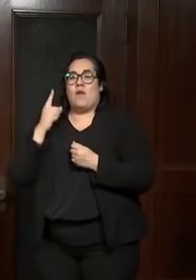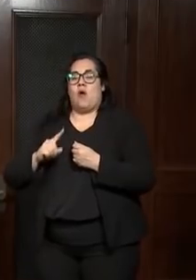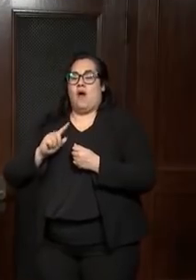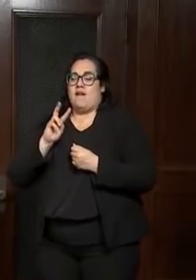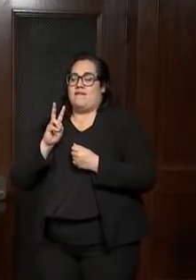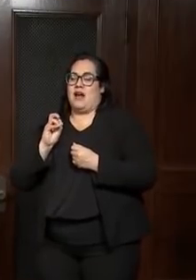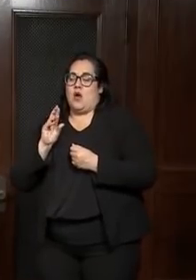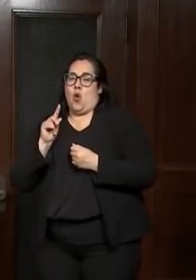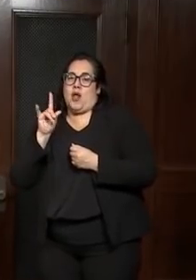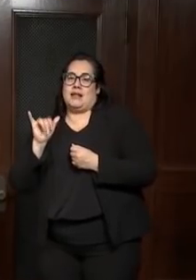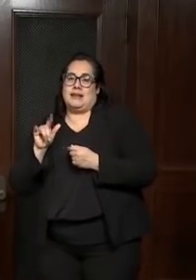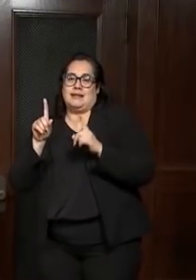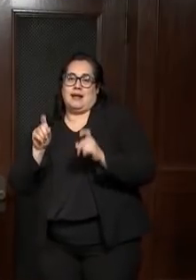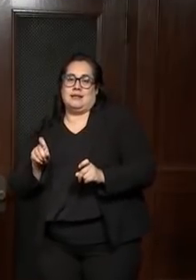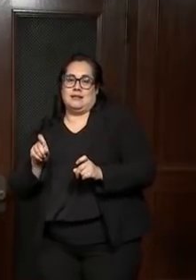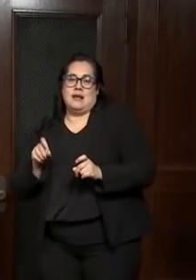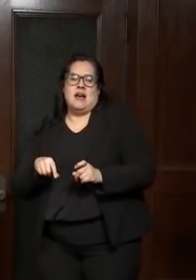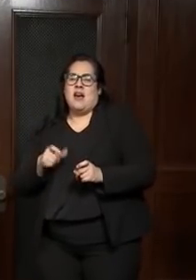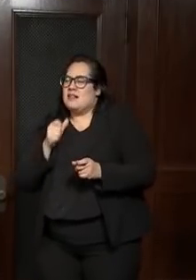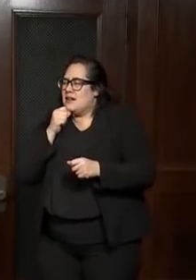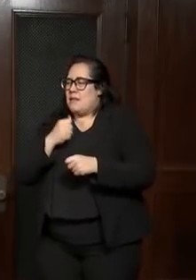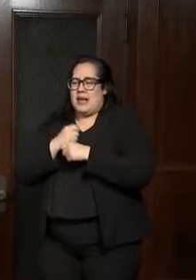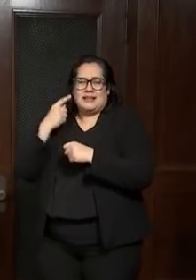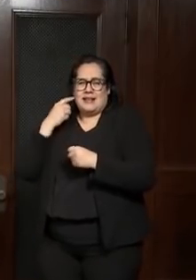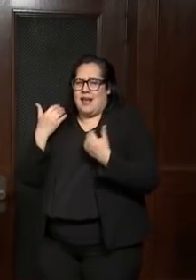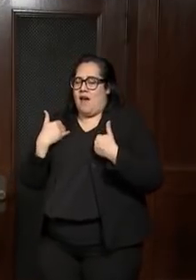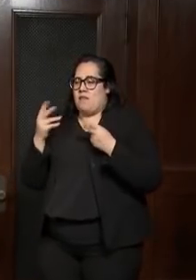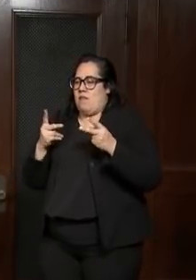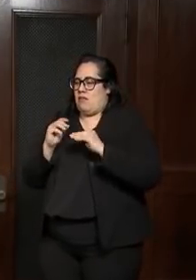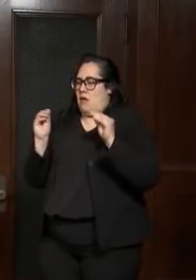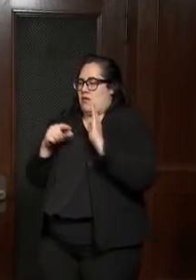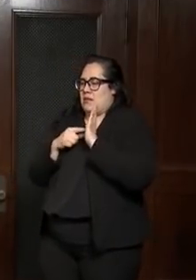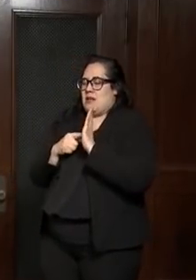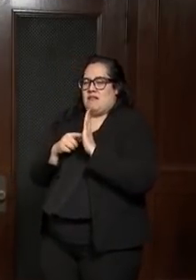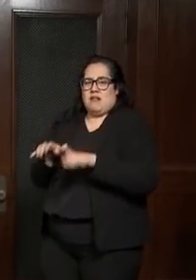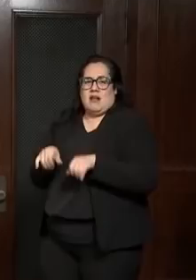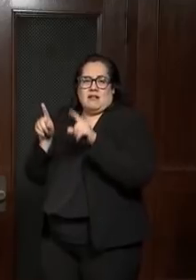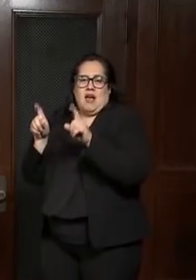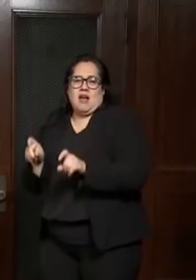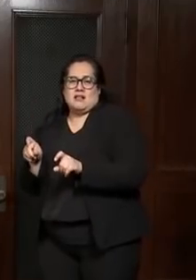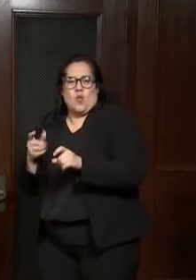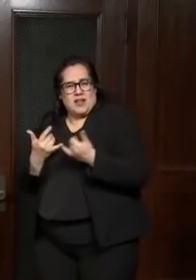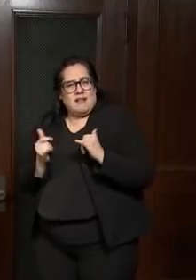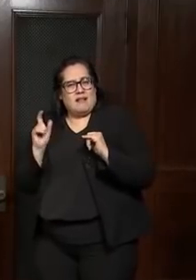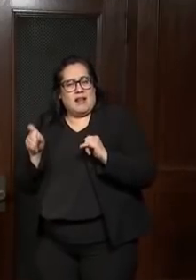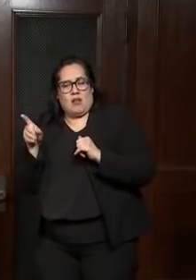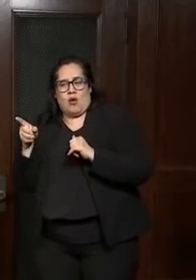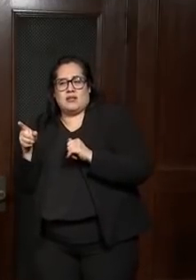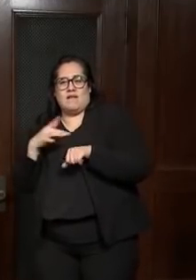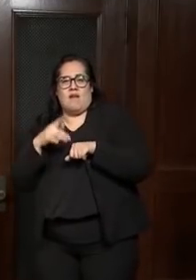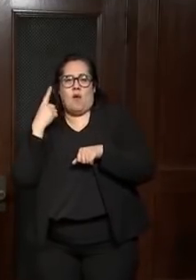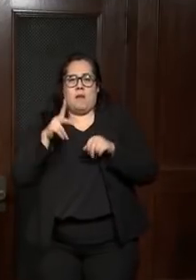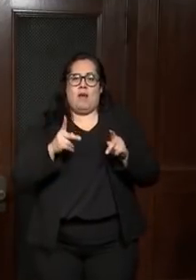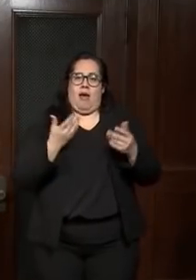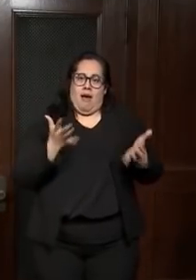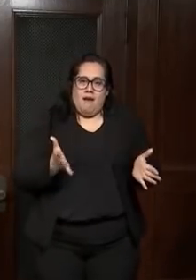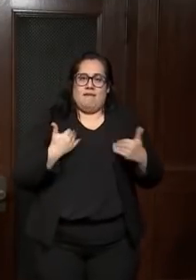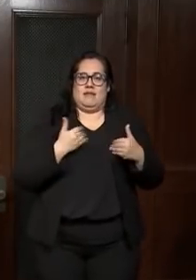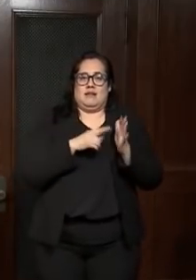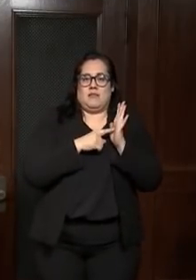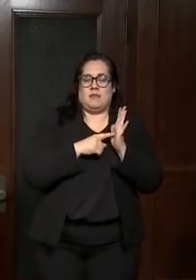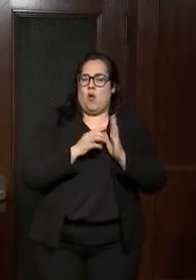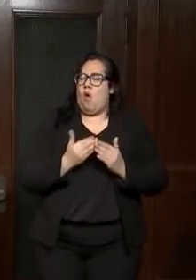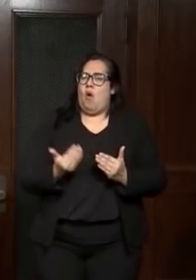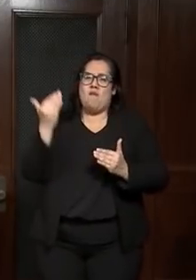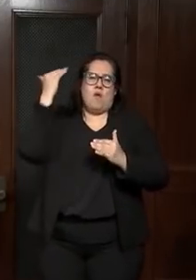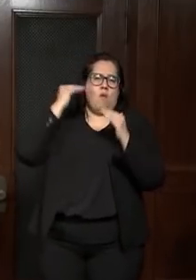virology tests, that it doesn't make any sense to have asymptomatic people take those, that we still need those for people with symptoms. Overwhelmingly, we don't have